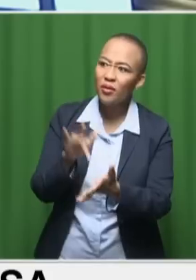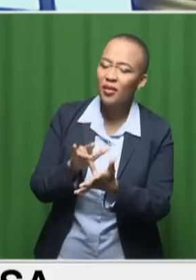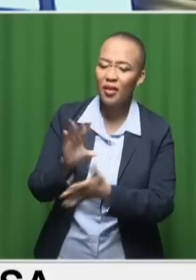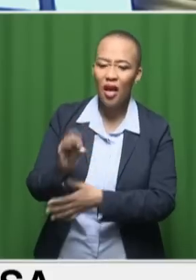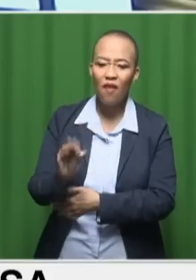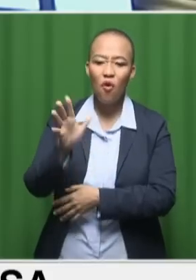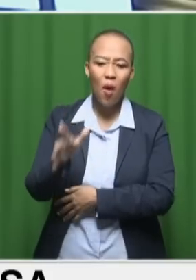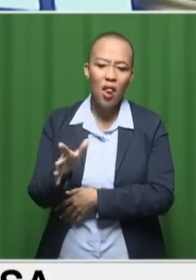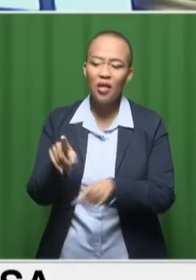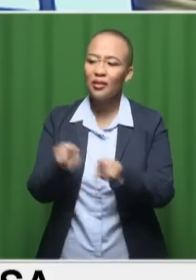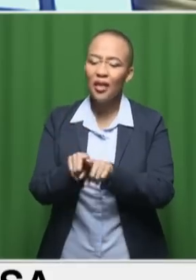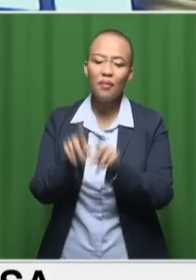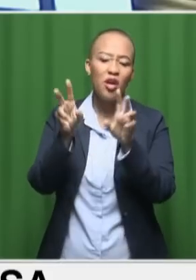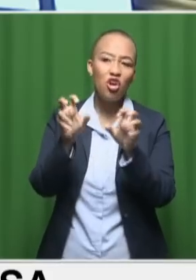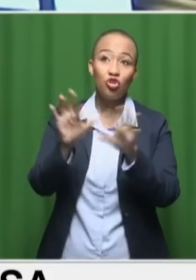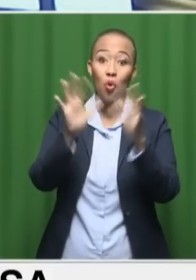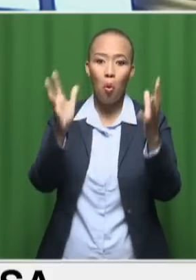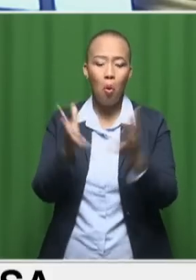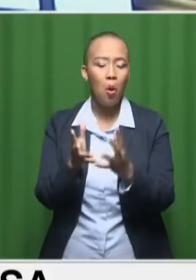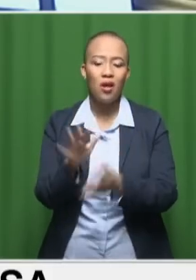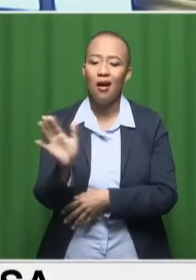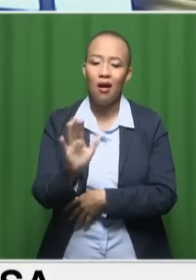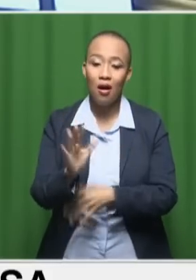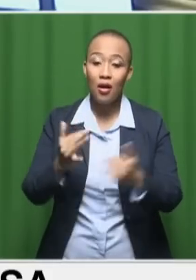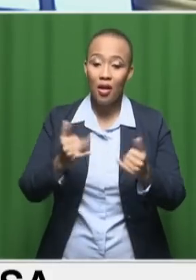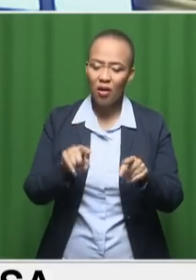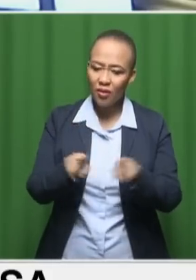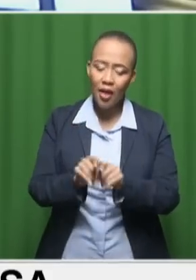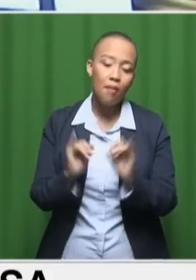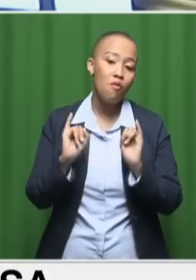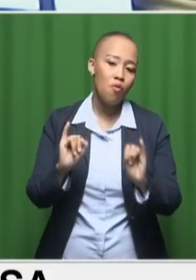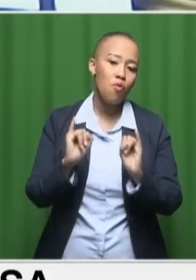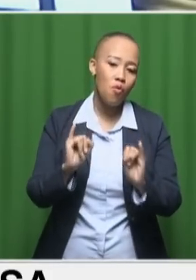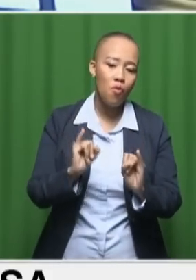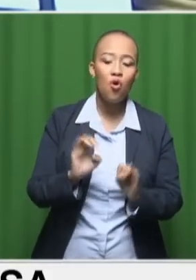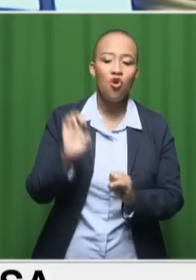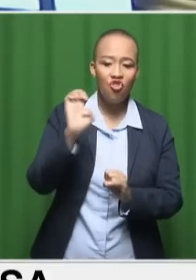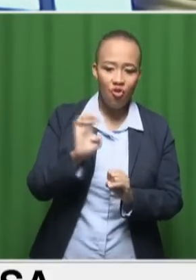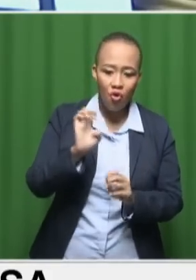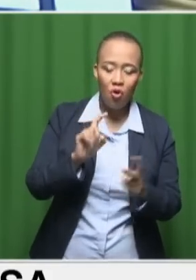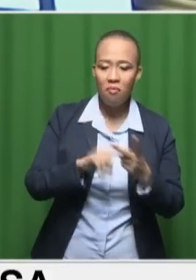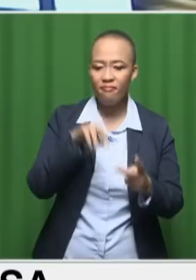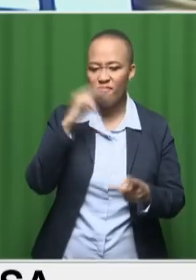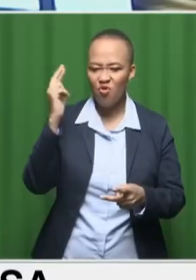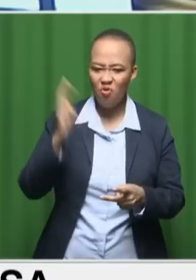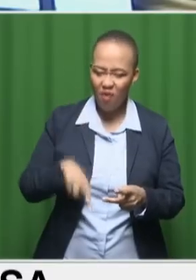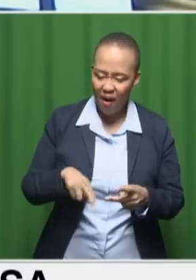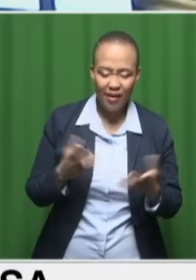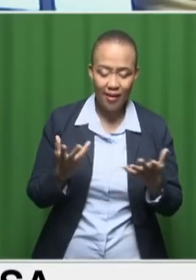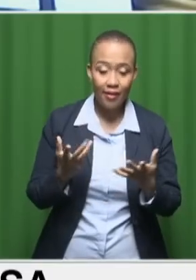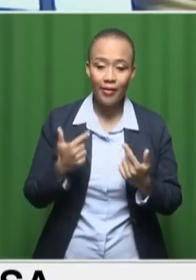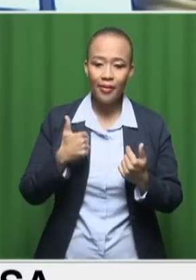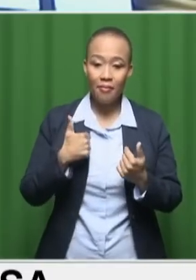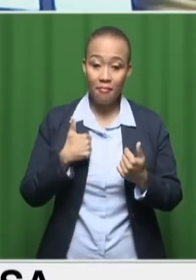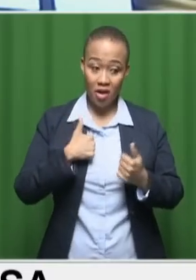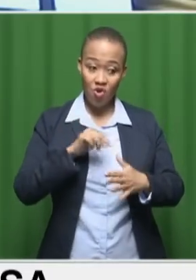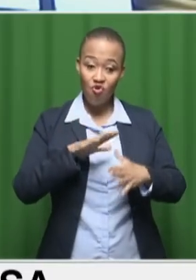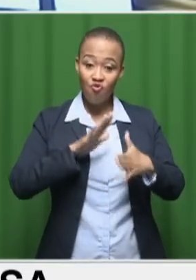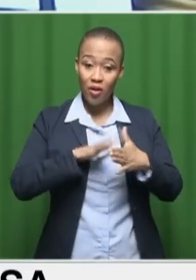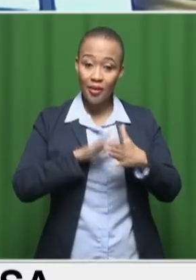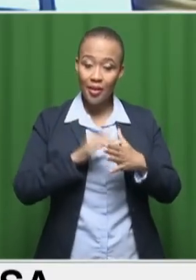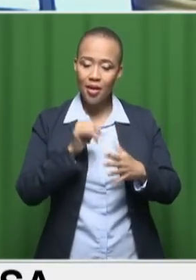to those that are suffering the most from conflicts that are usually civilians. So, Gustavo,